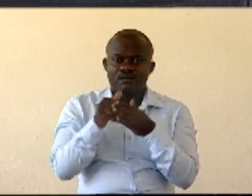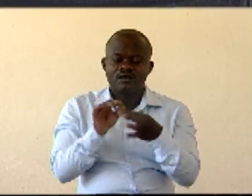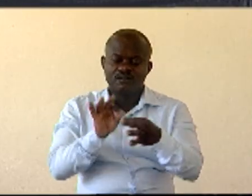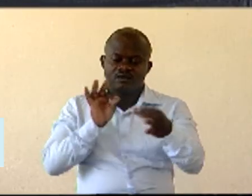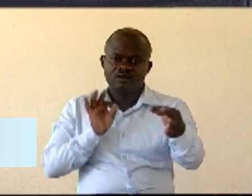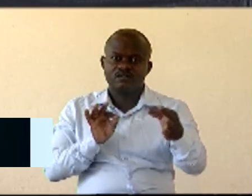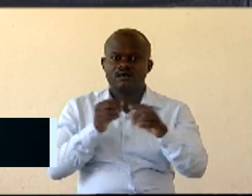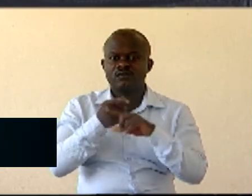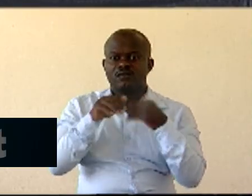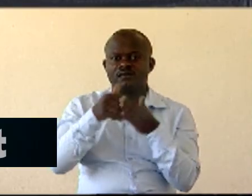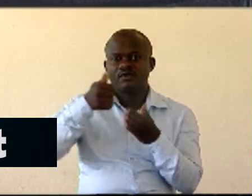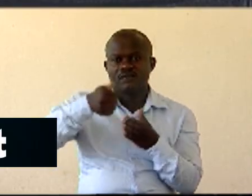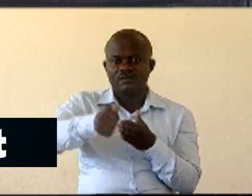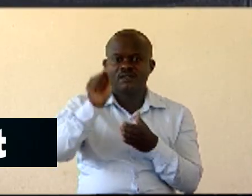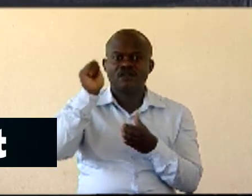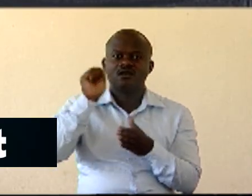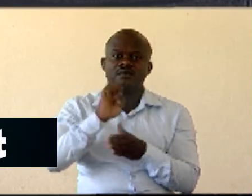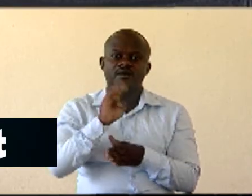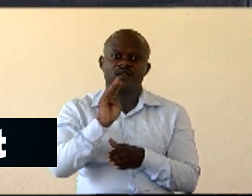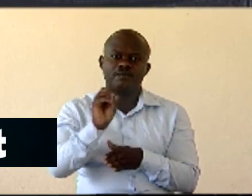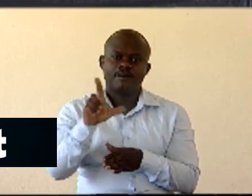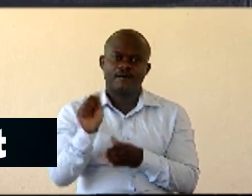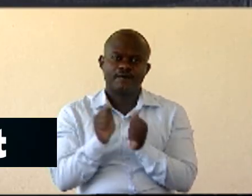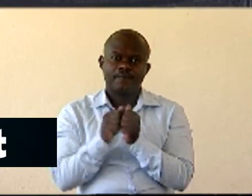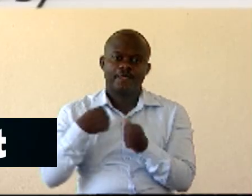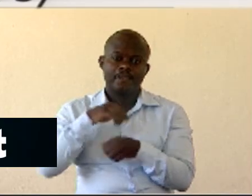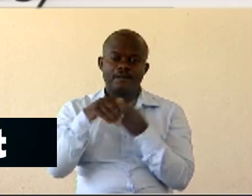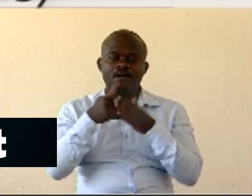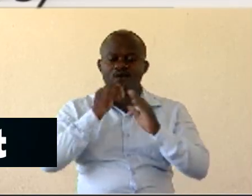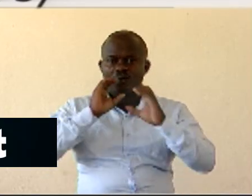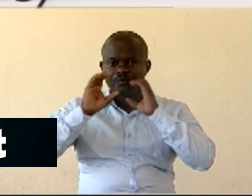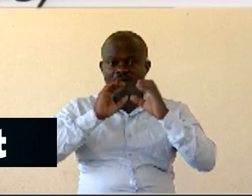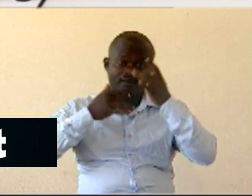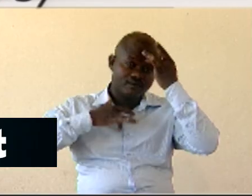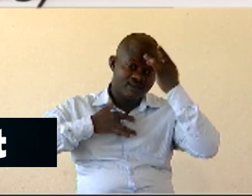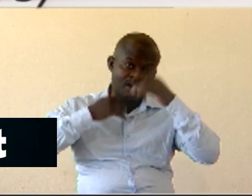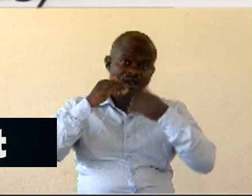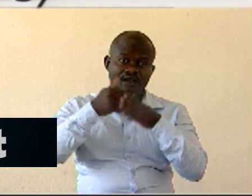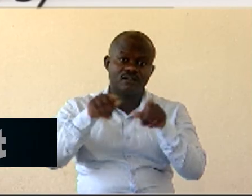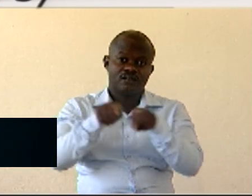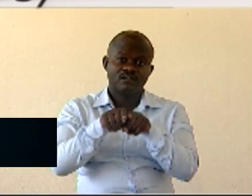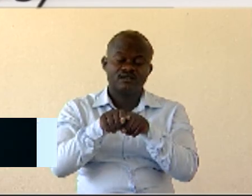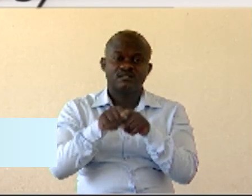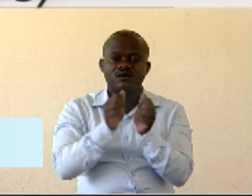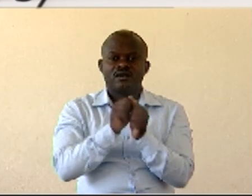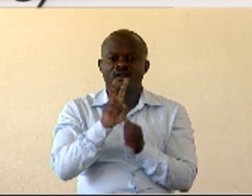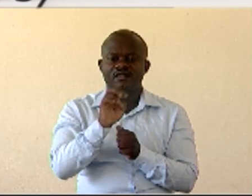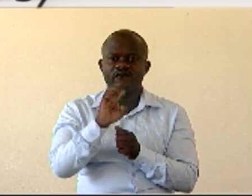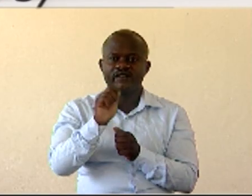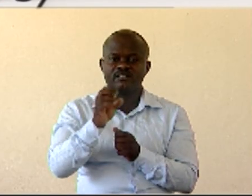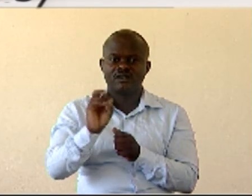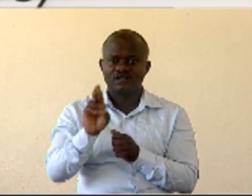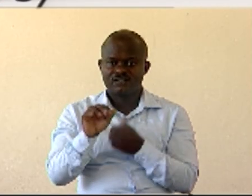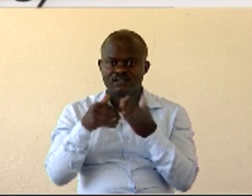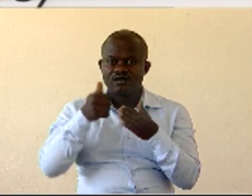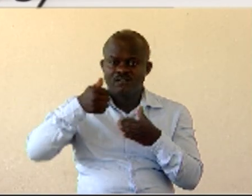from people who are suffering from Ebola. We have communicable diseases are also spread by vectors.